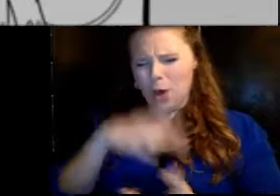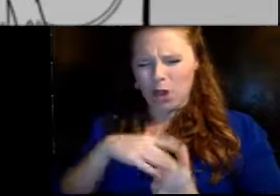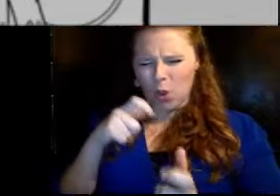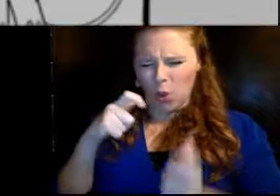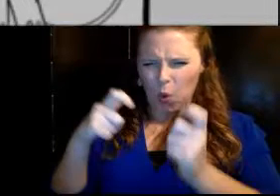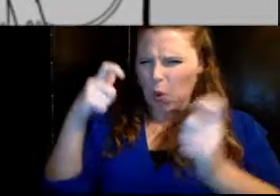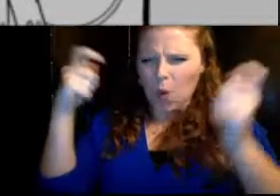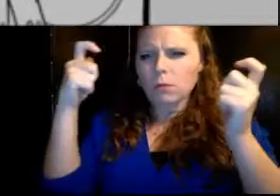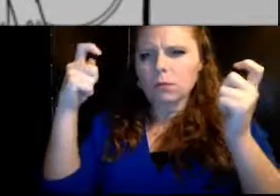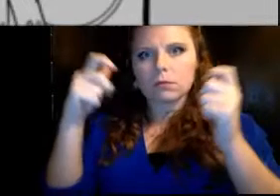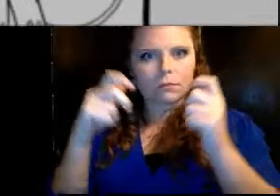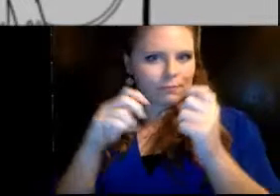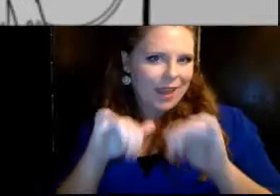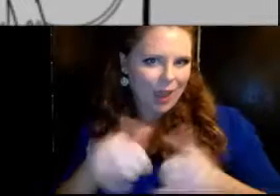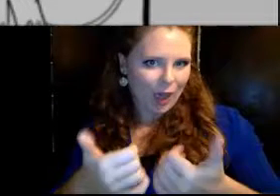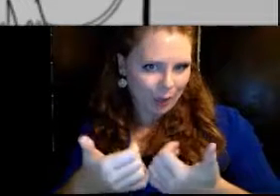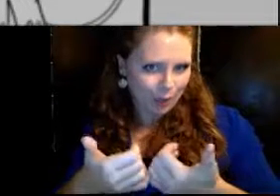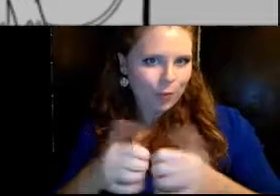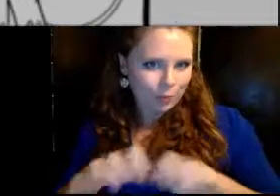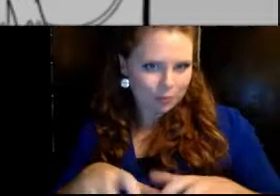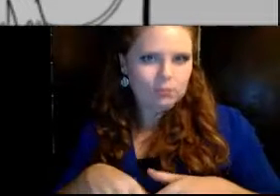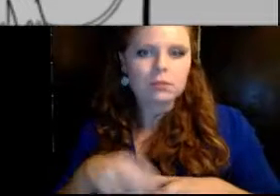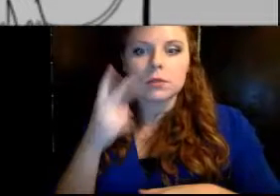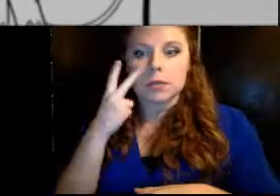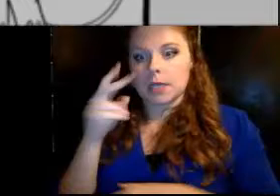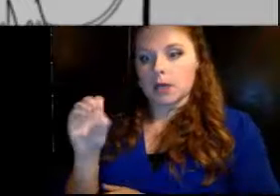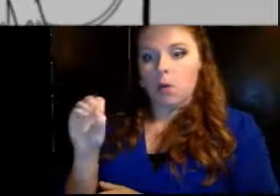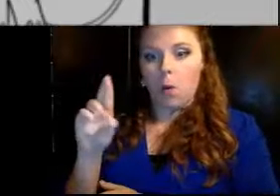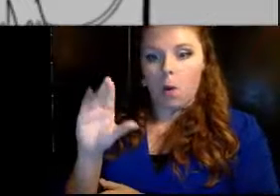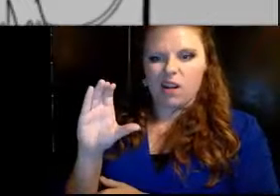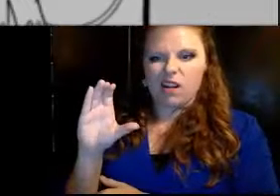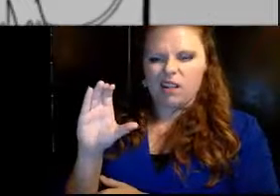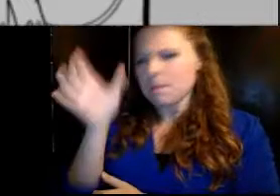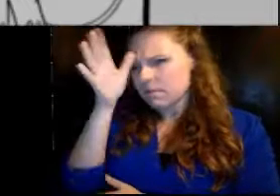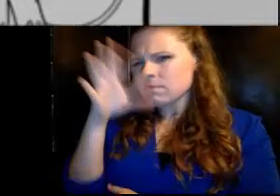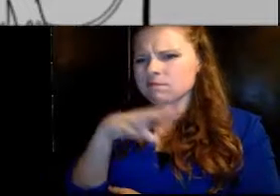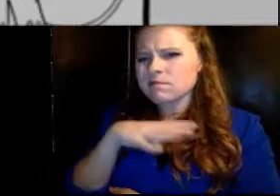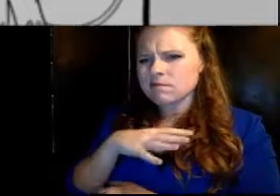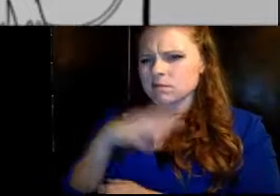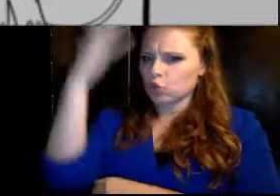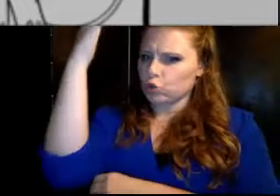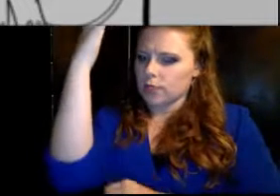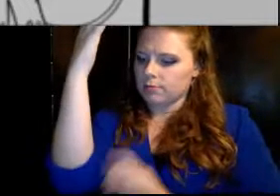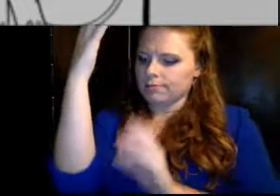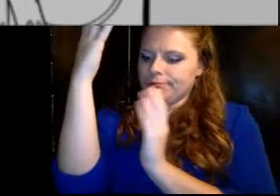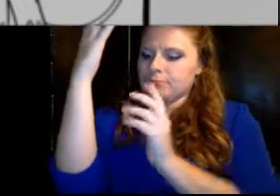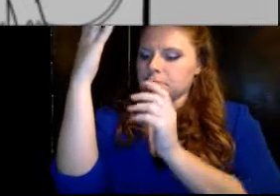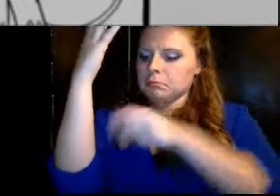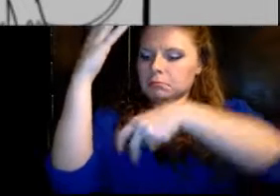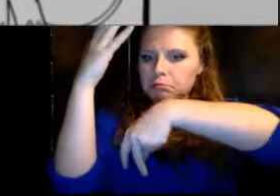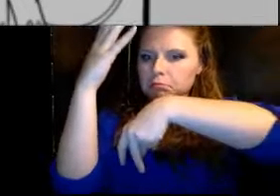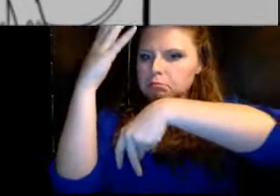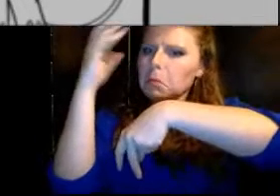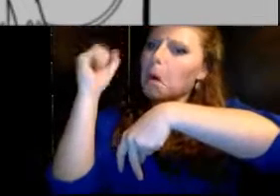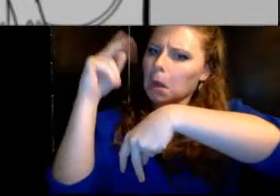huge. And here's a way to do it. You can see that the orc is standing at the base of a tree, and that gives you a sense of scale.